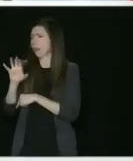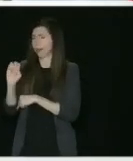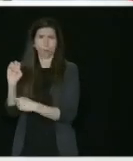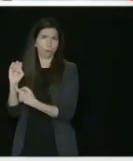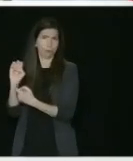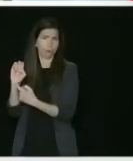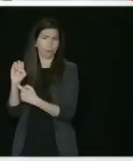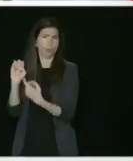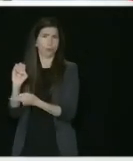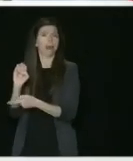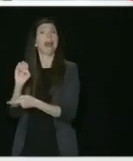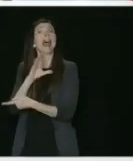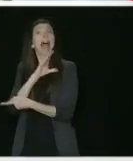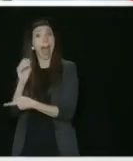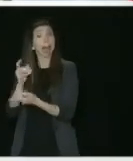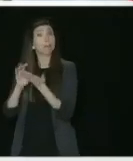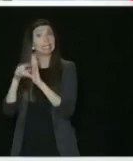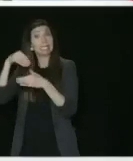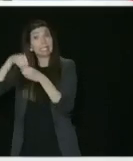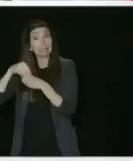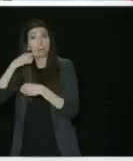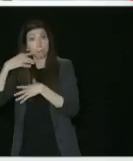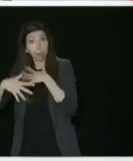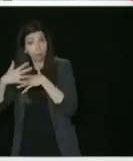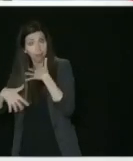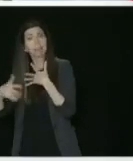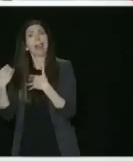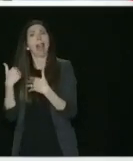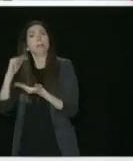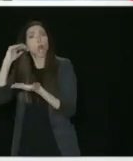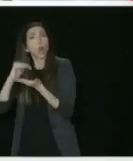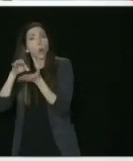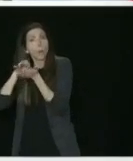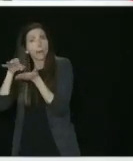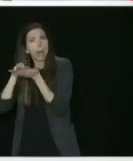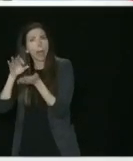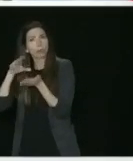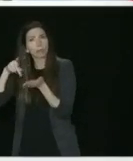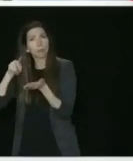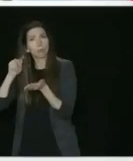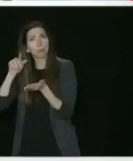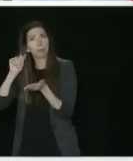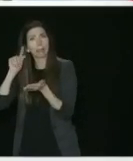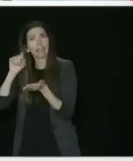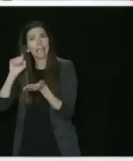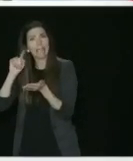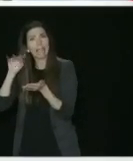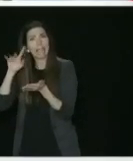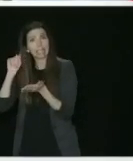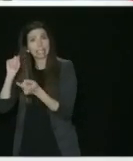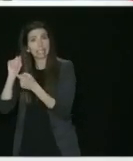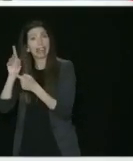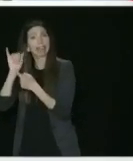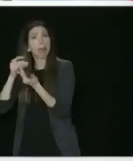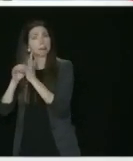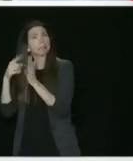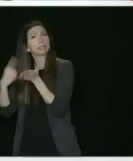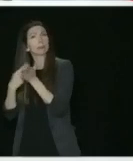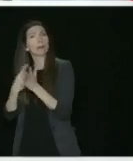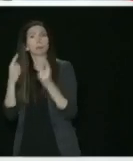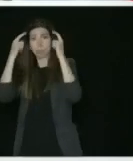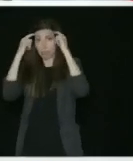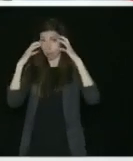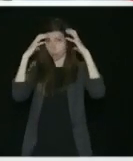counts, there are two different kinds. So there's one that involves some of the vessels around the brain, and there's another one that's more